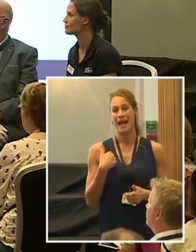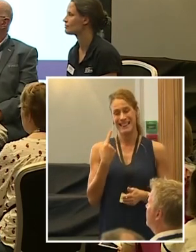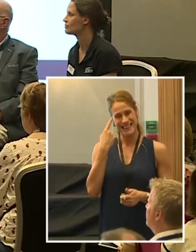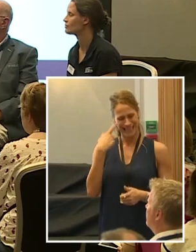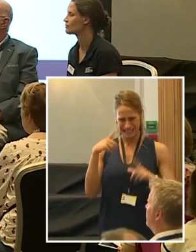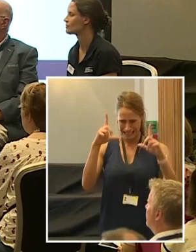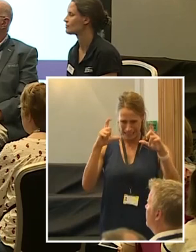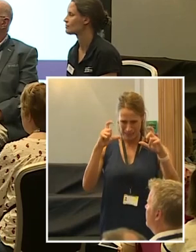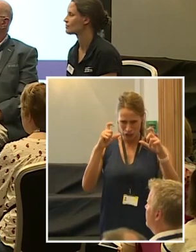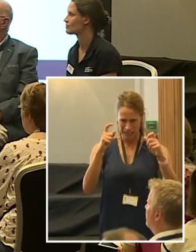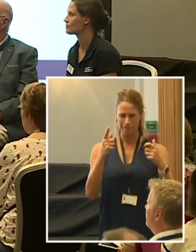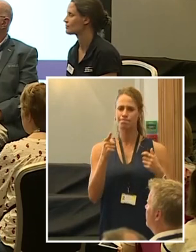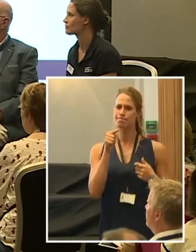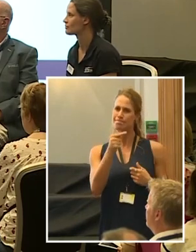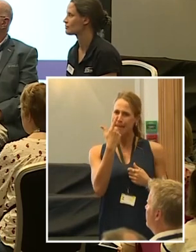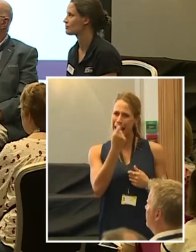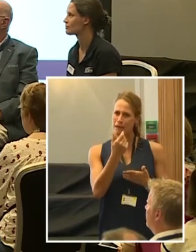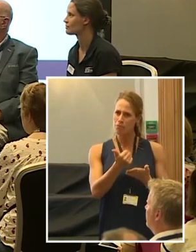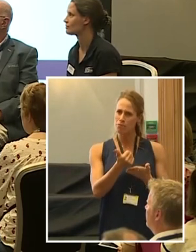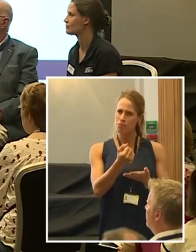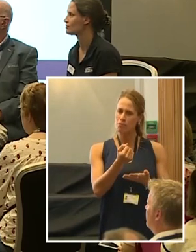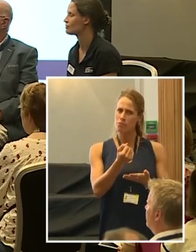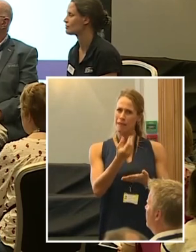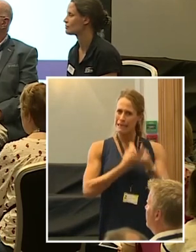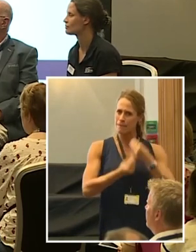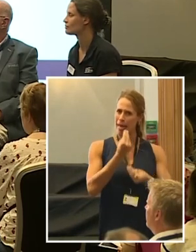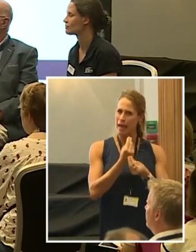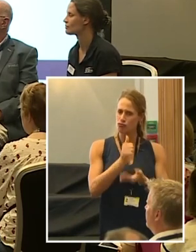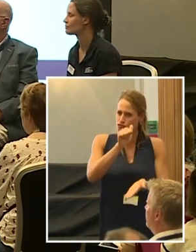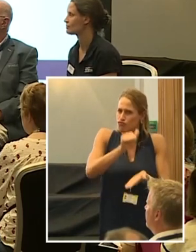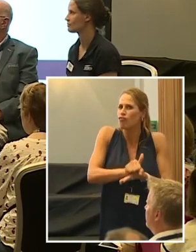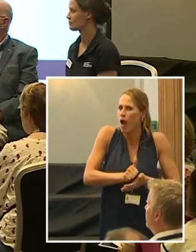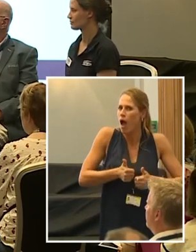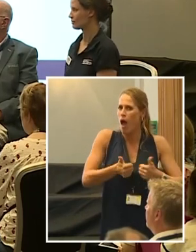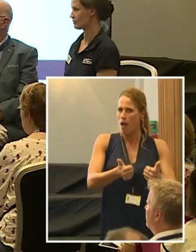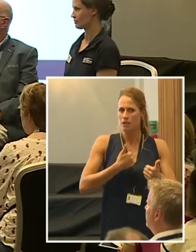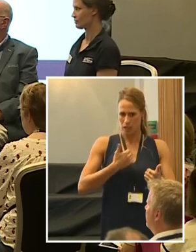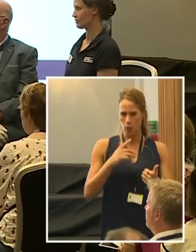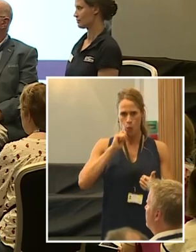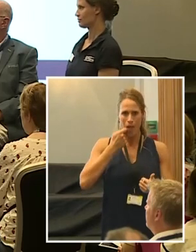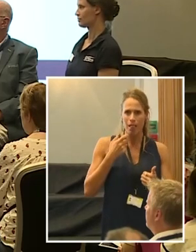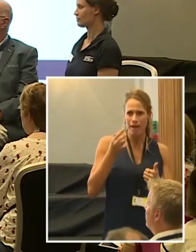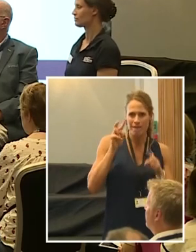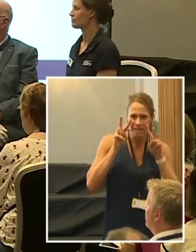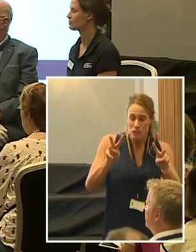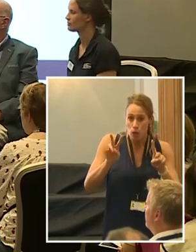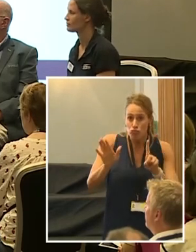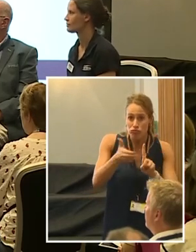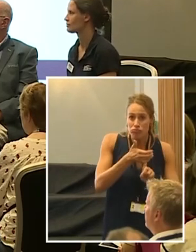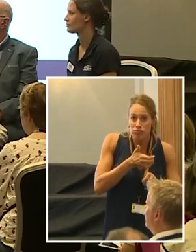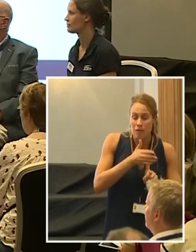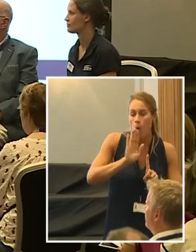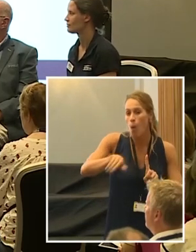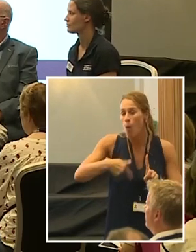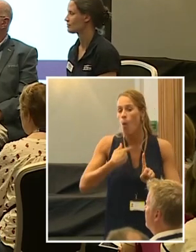feature alone is enough to tell us quite accurately that we're preserving the vision or you're going to get vision back here, then potentially in the future,